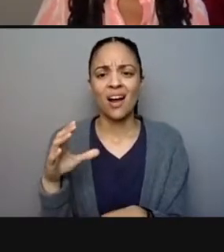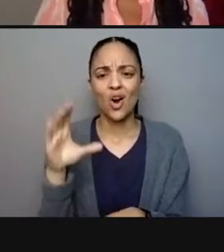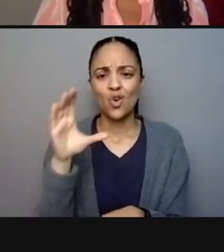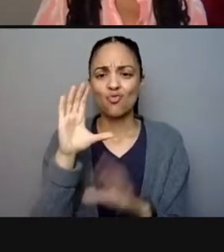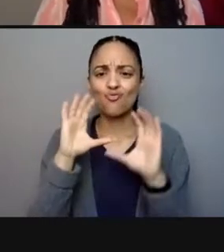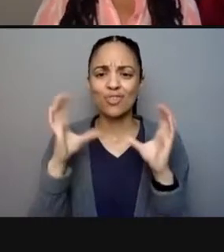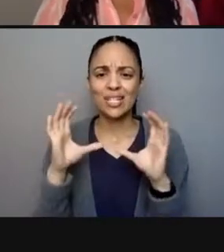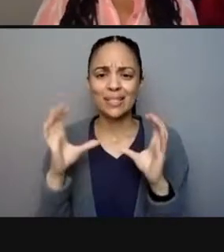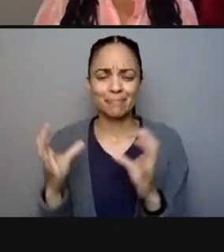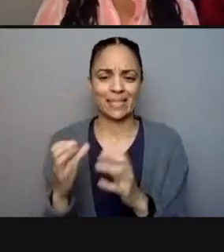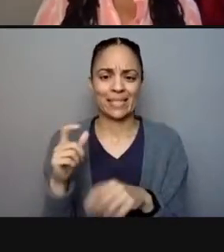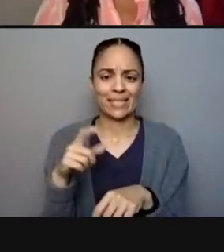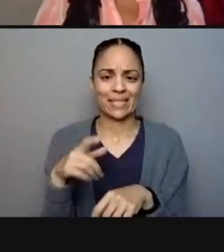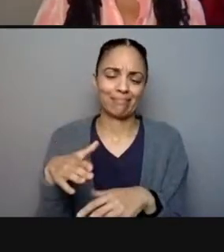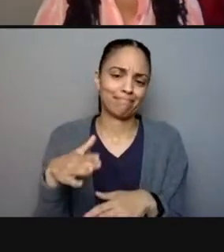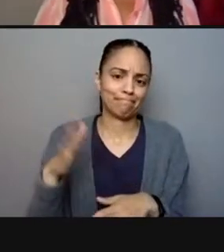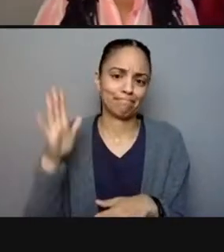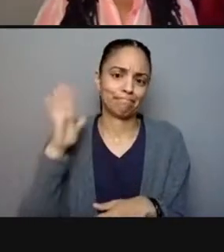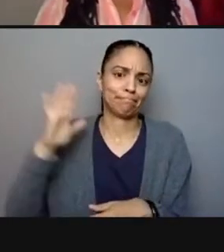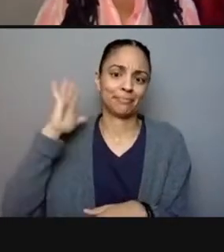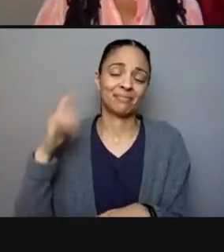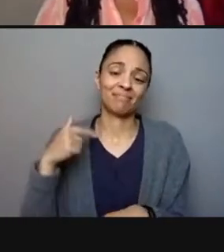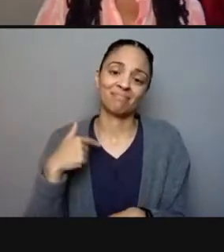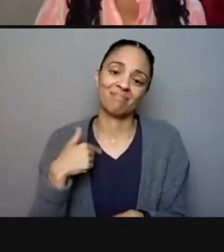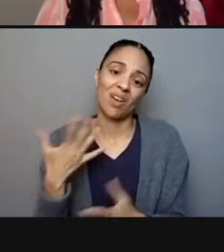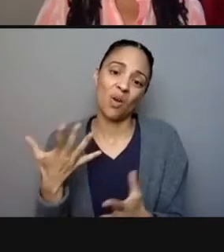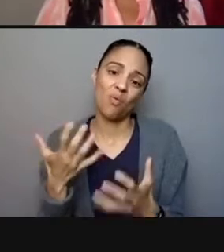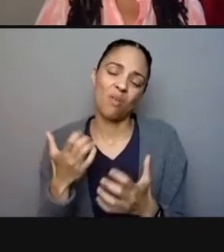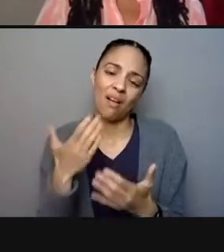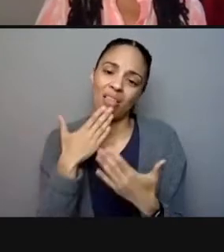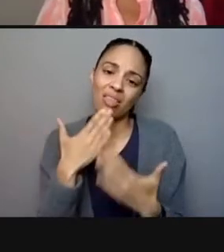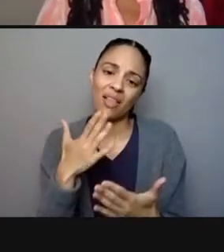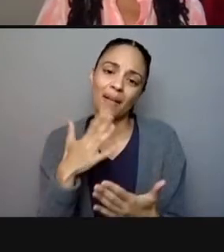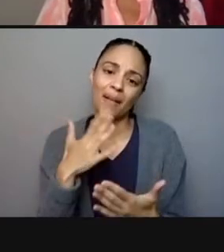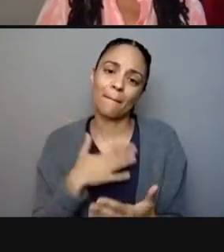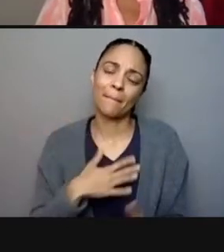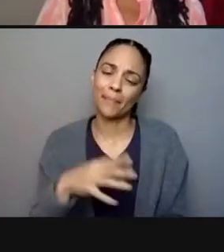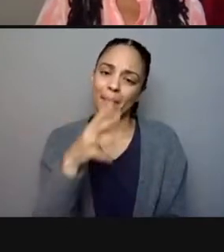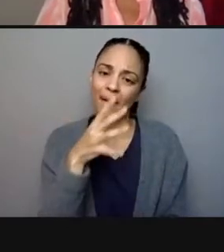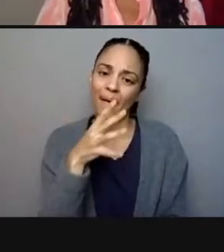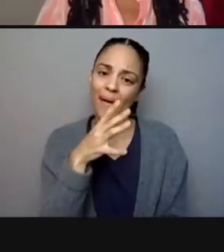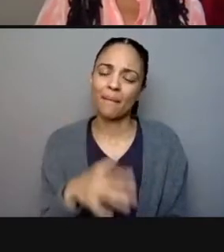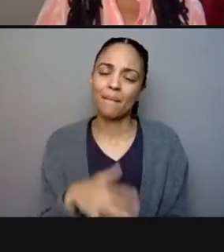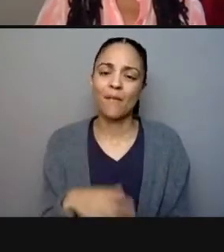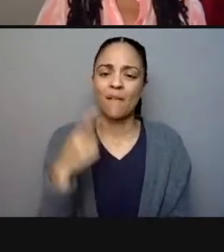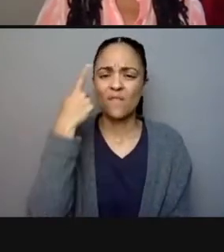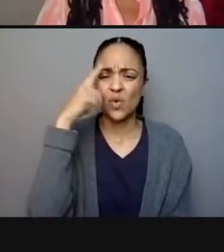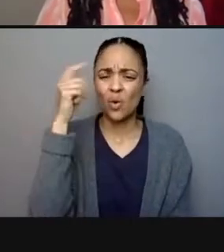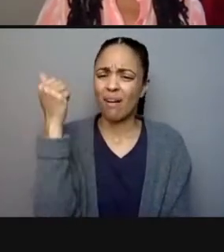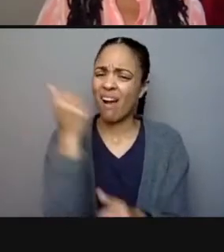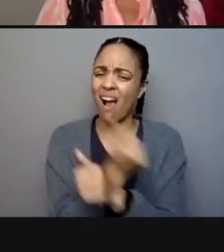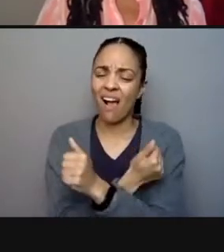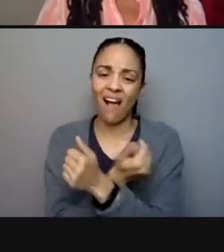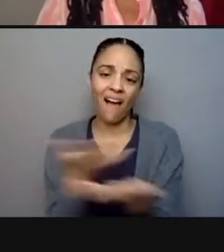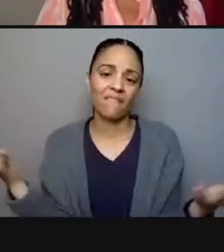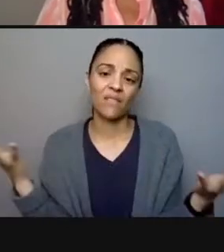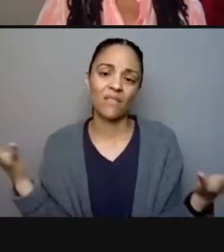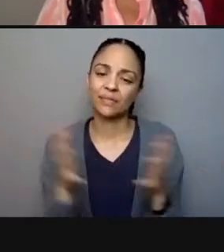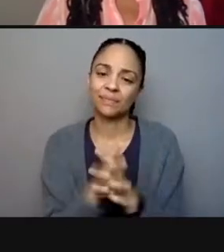stuff that she did for getting me here. Because, it's funny because, she said, we're